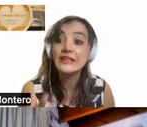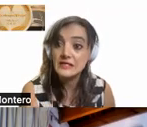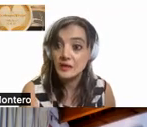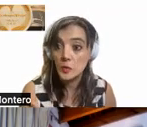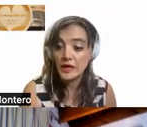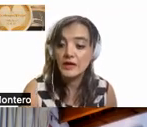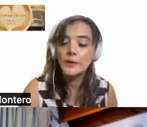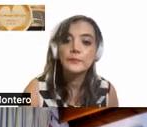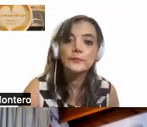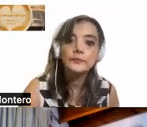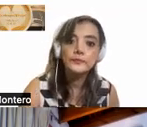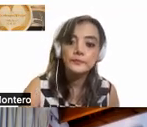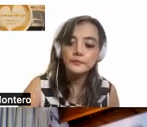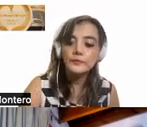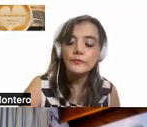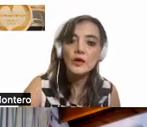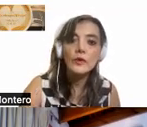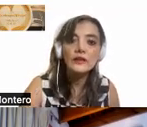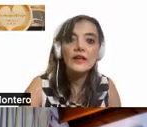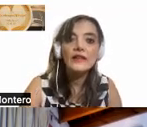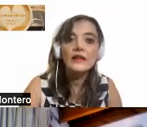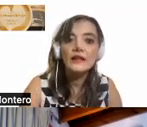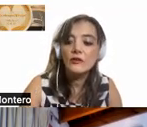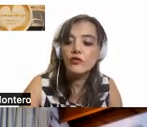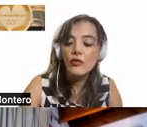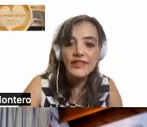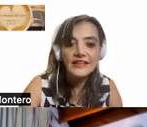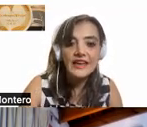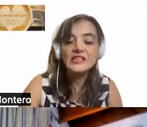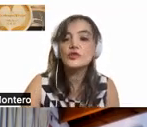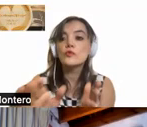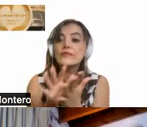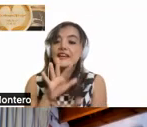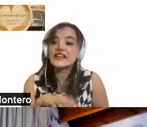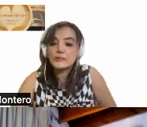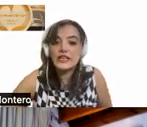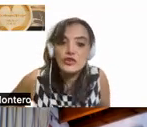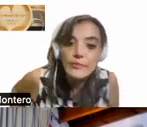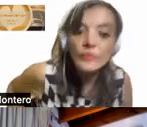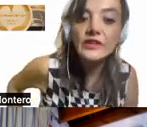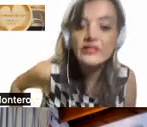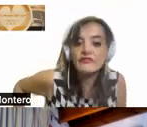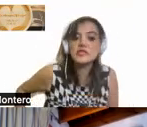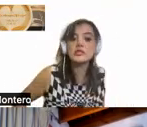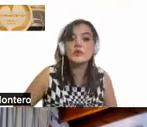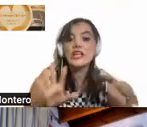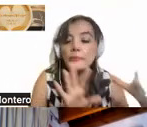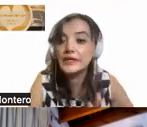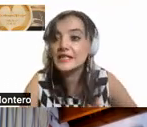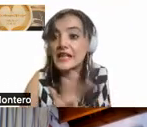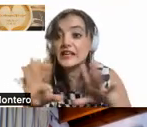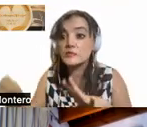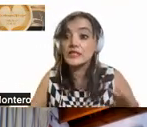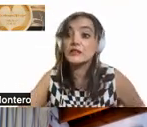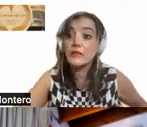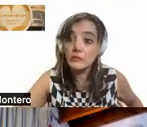more realistic way? Well, for that, I need to make an explanation about the difference between